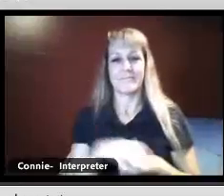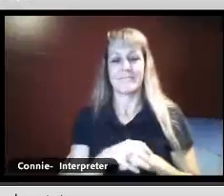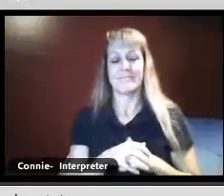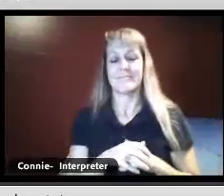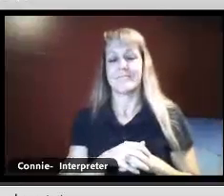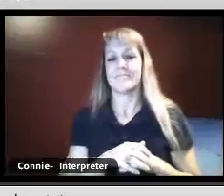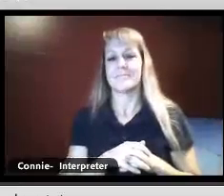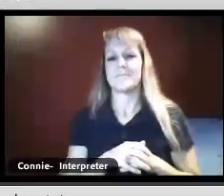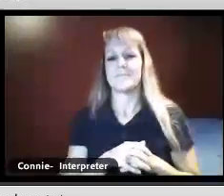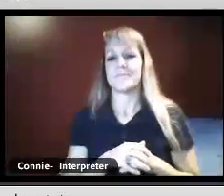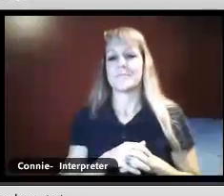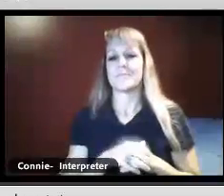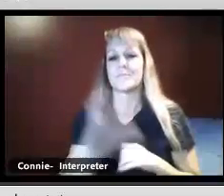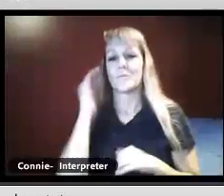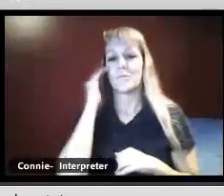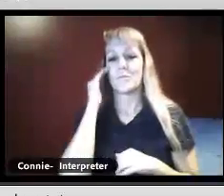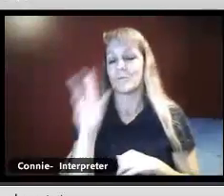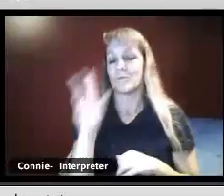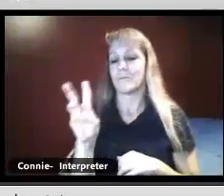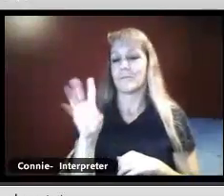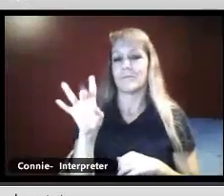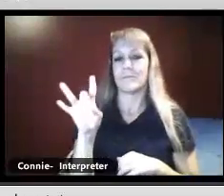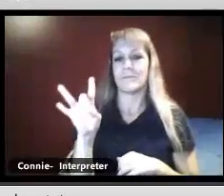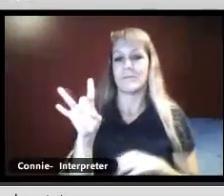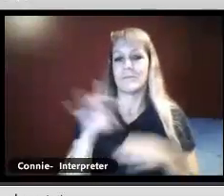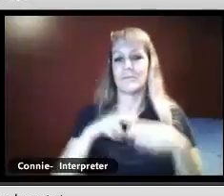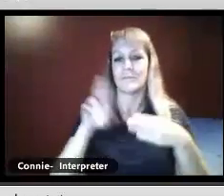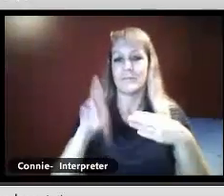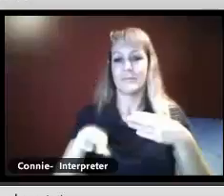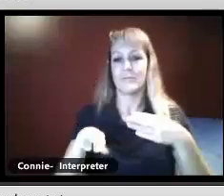And we know that there are 68 results here.